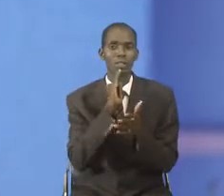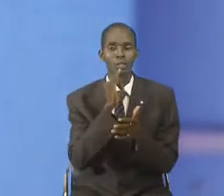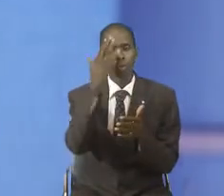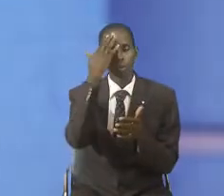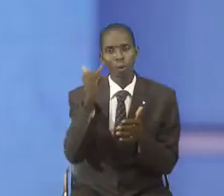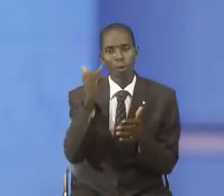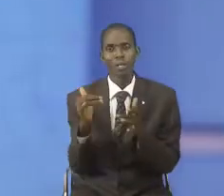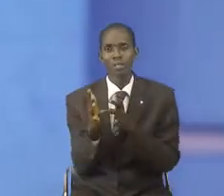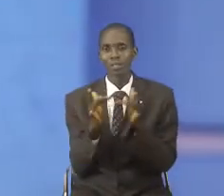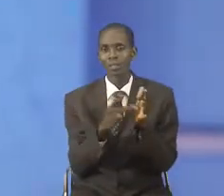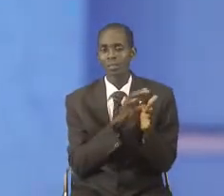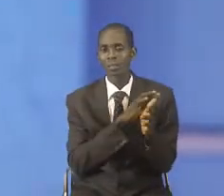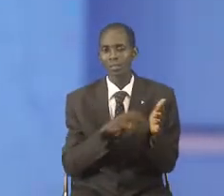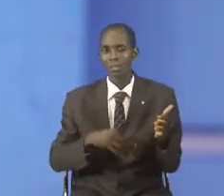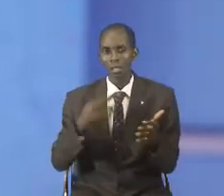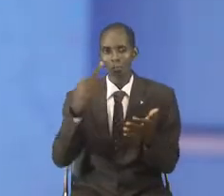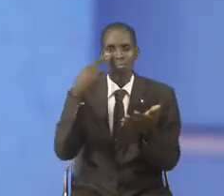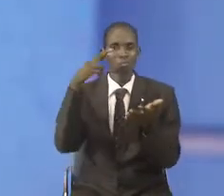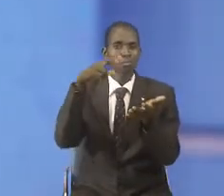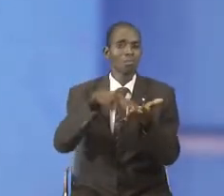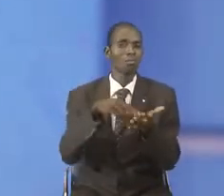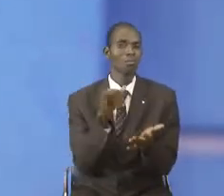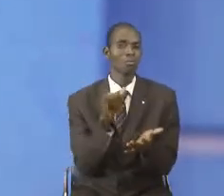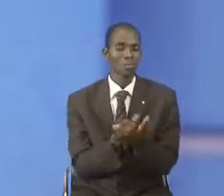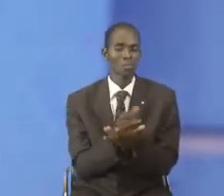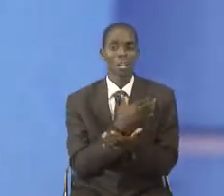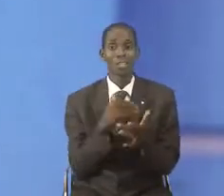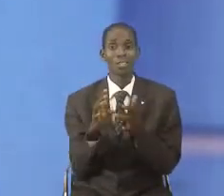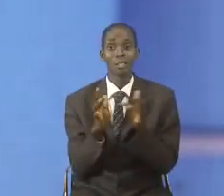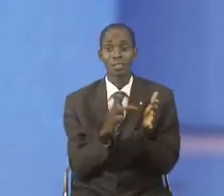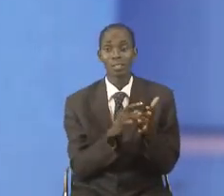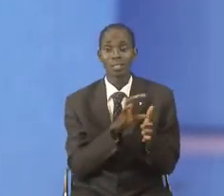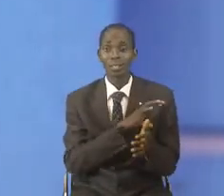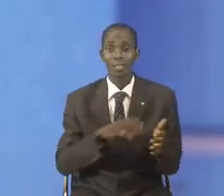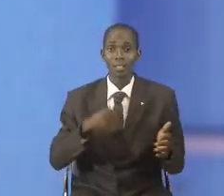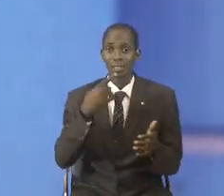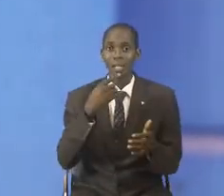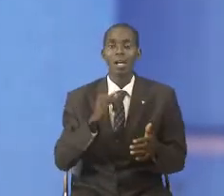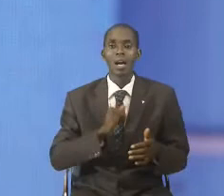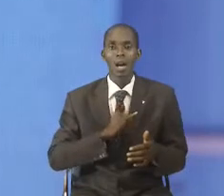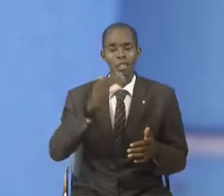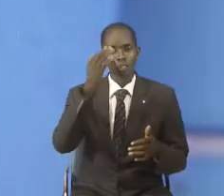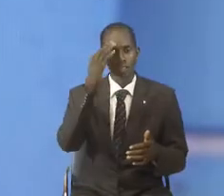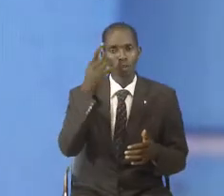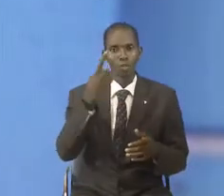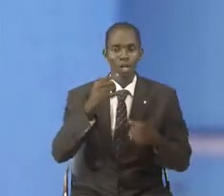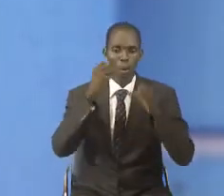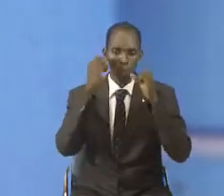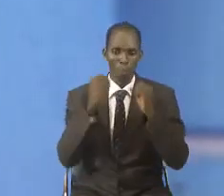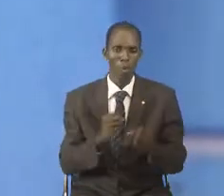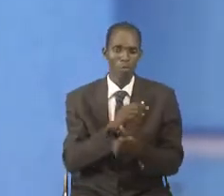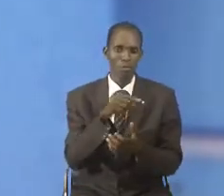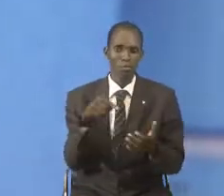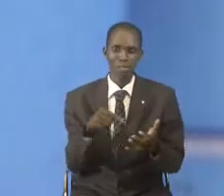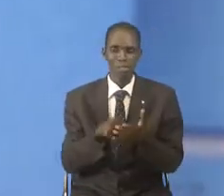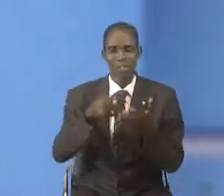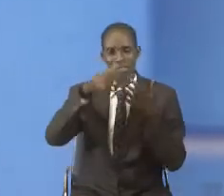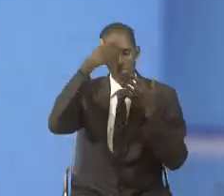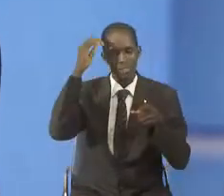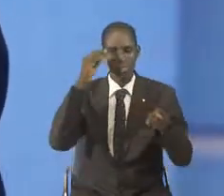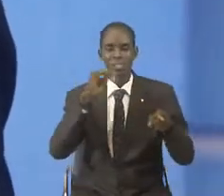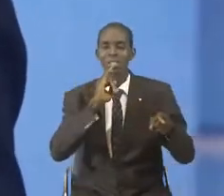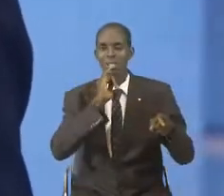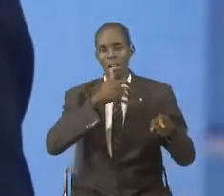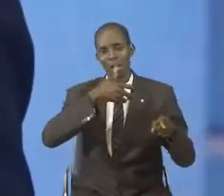he lost. That's why he came, and Jesus recognized that. And Jesus said, I know